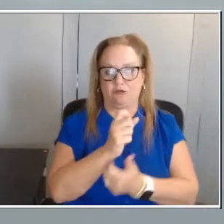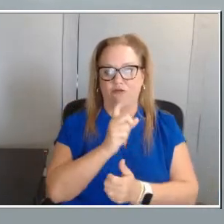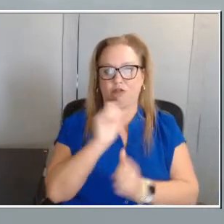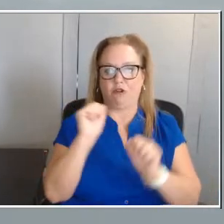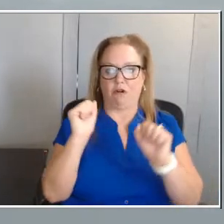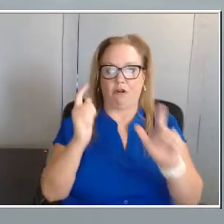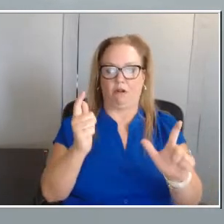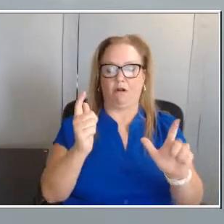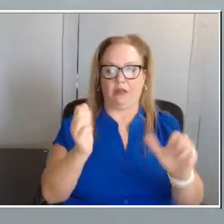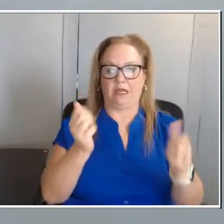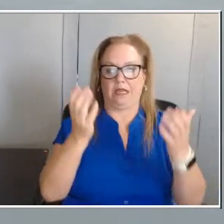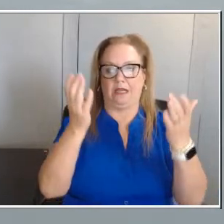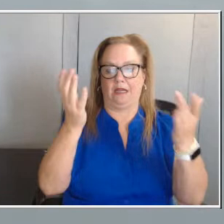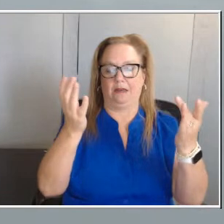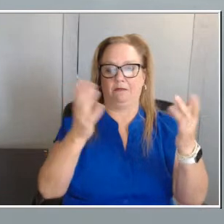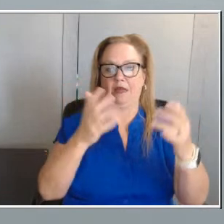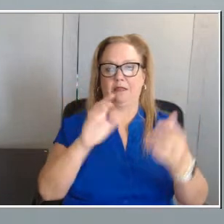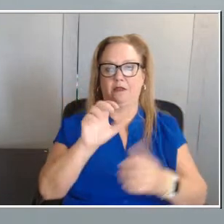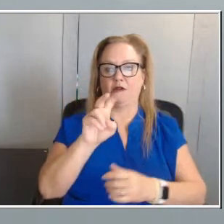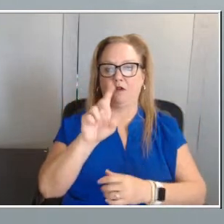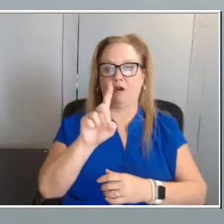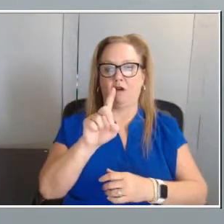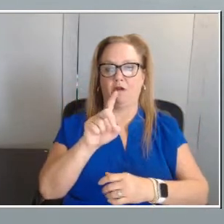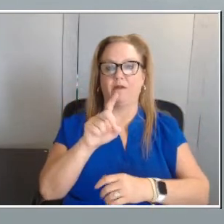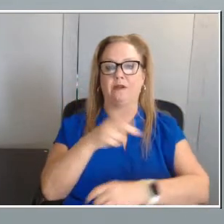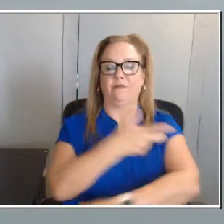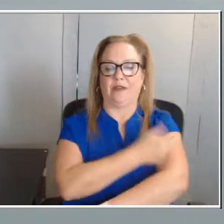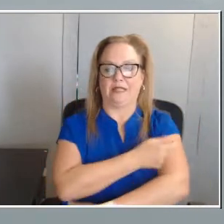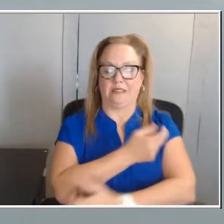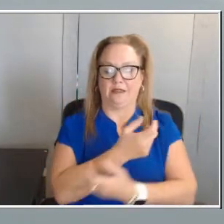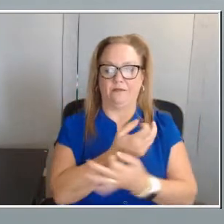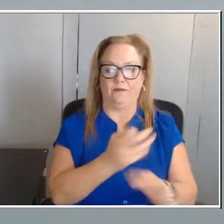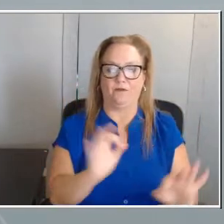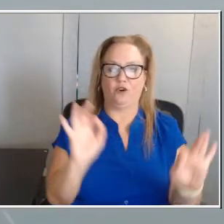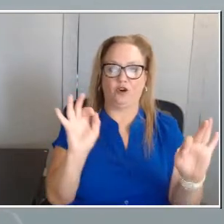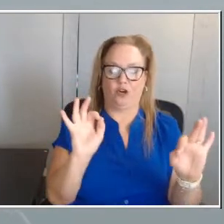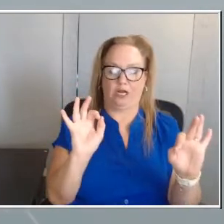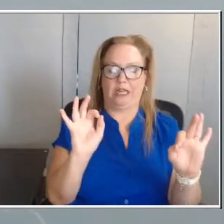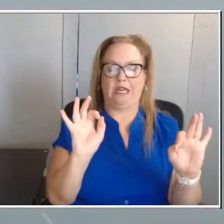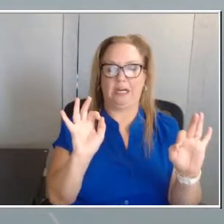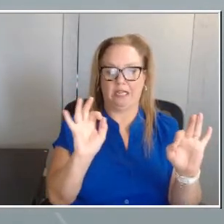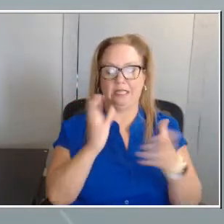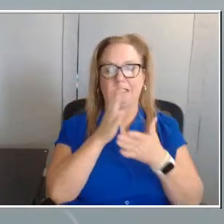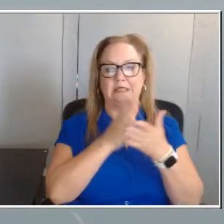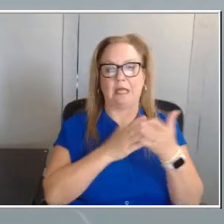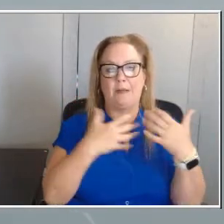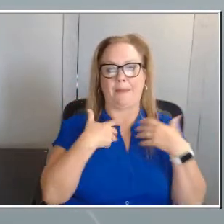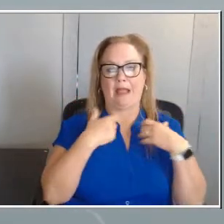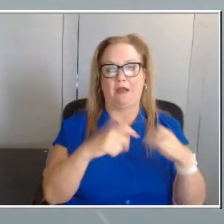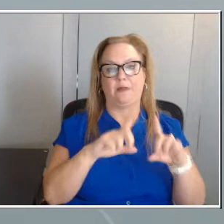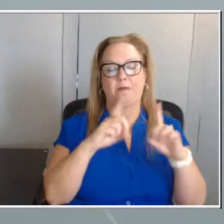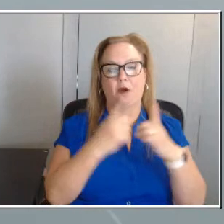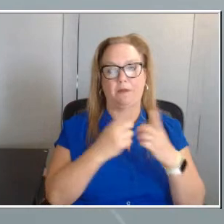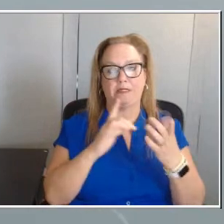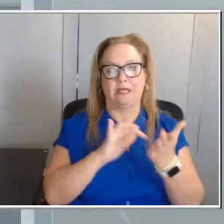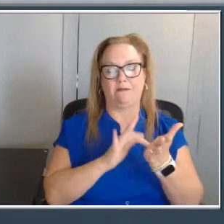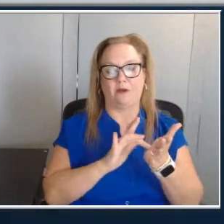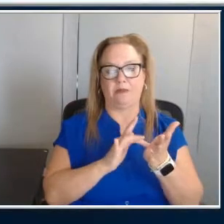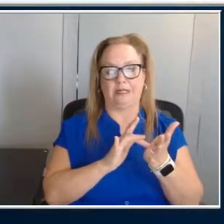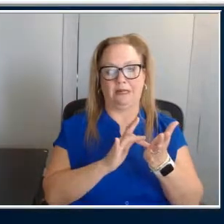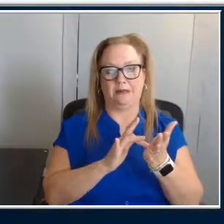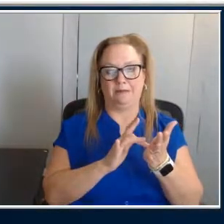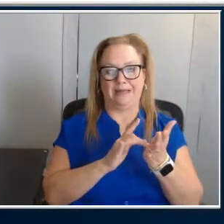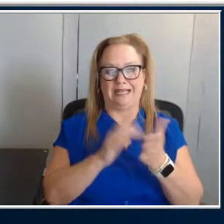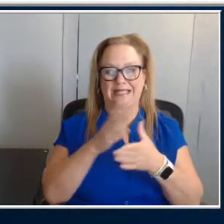It's going to make the COVID vaccine free at certain health departments and pharmacy chains. But I think the program is temporary, ending in December